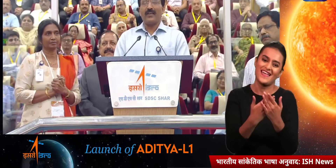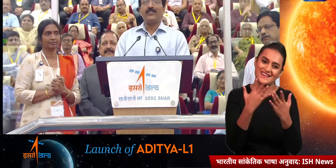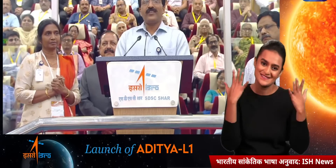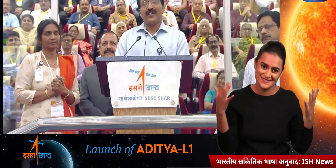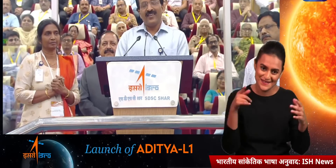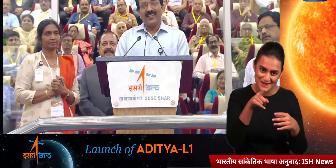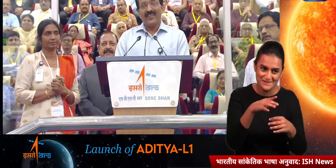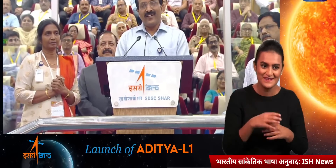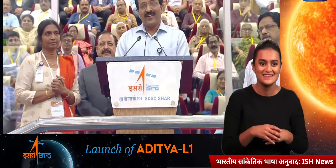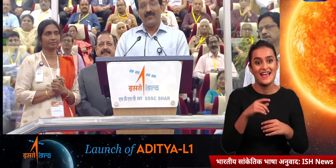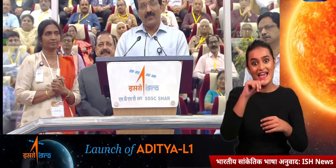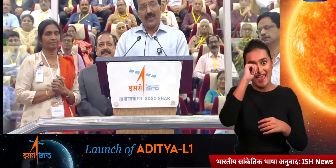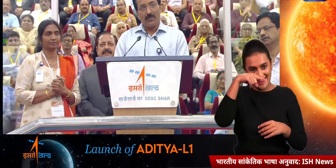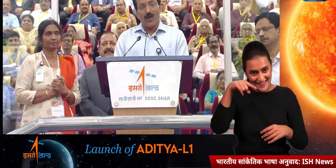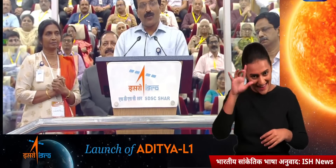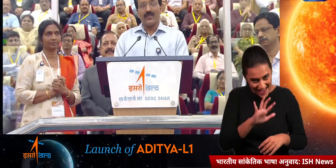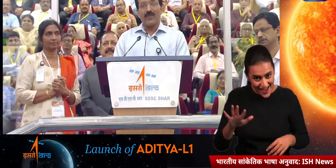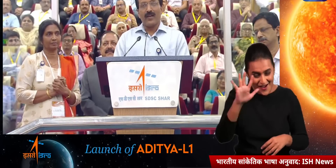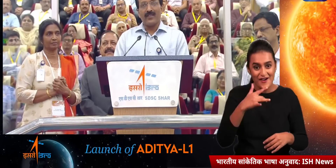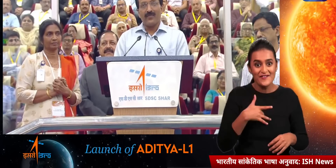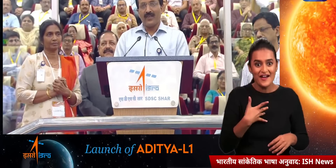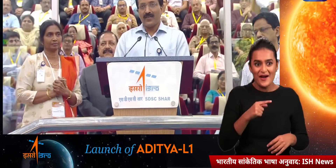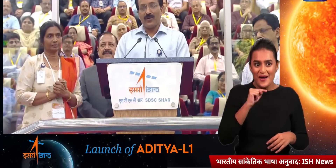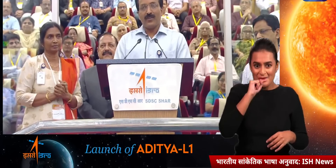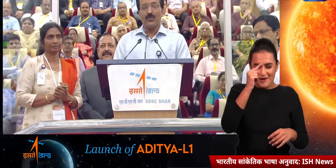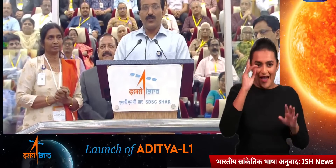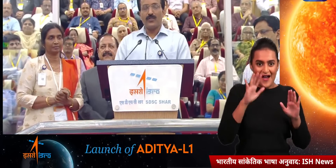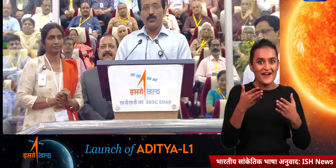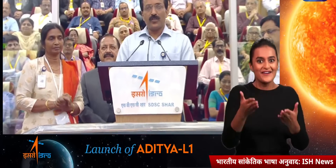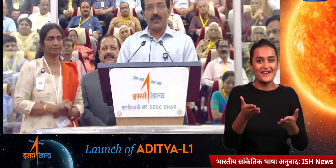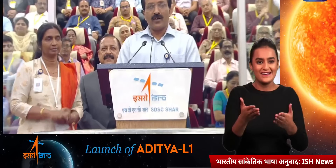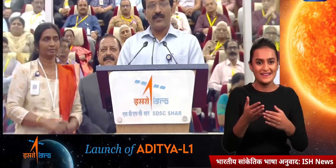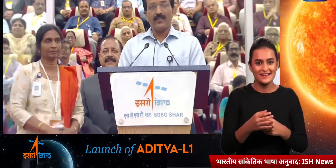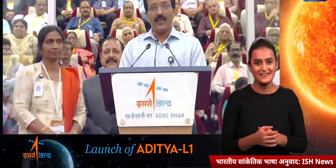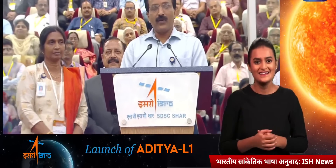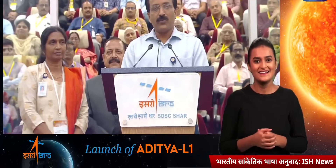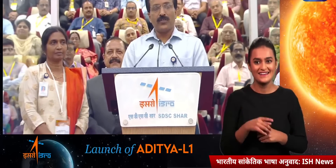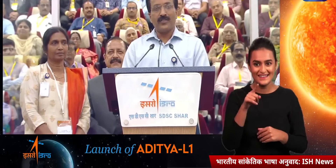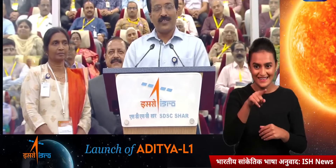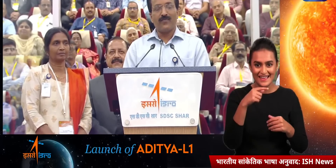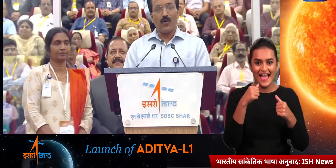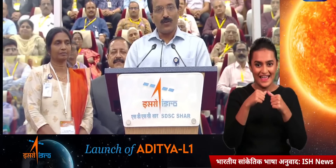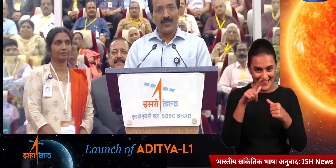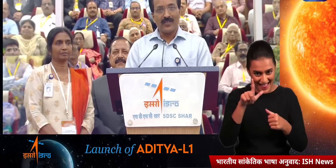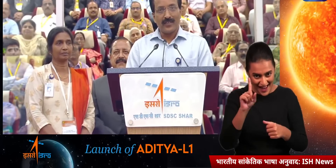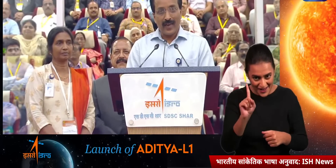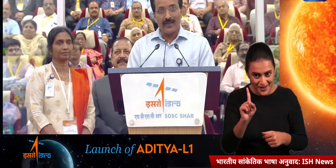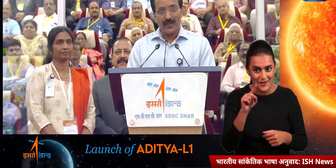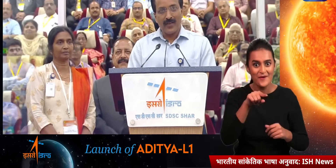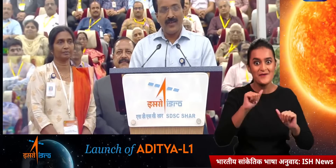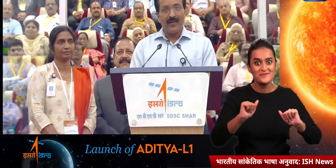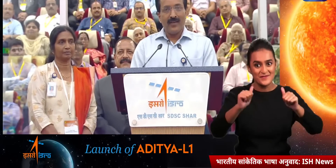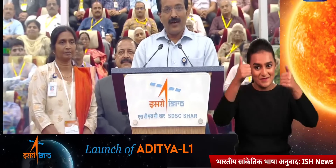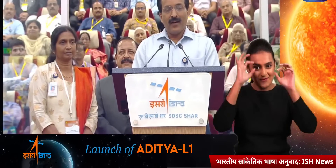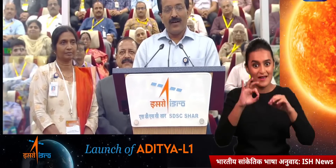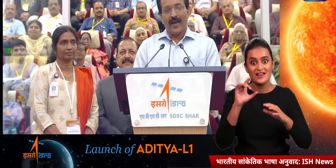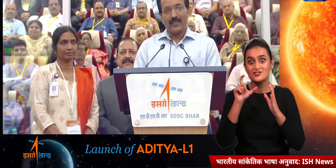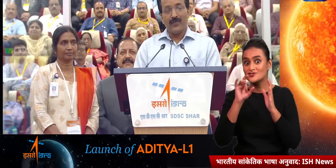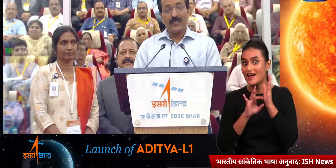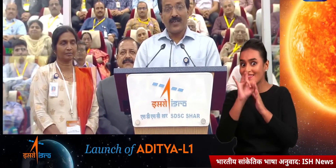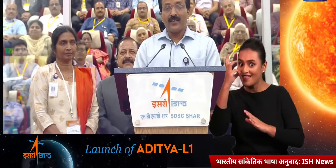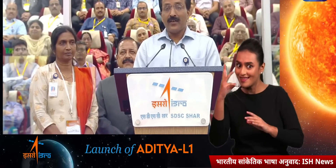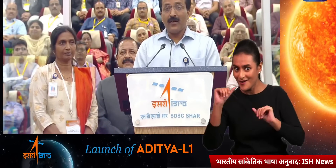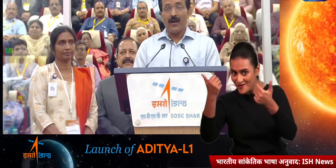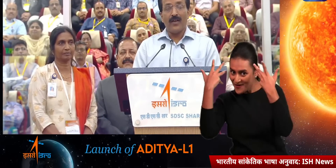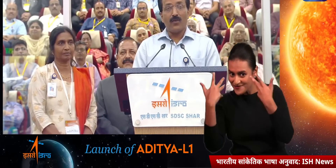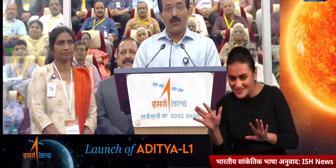the entire country. We are very proud of the fact that we could do this mission, Aditya L1 mission, just following the Chandrayaan 3